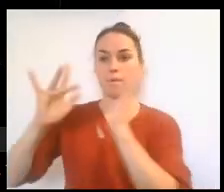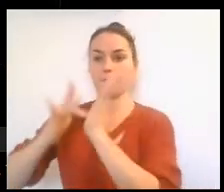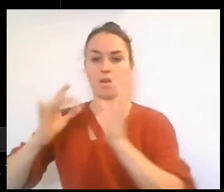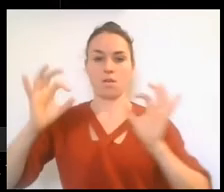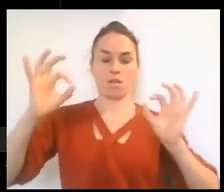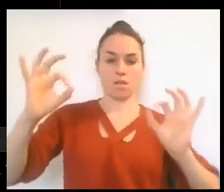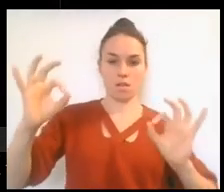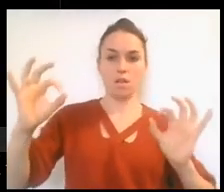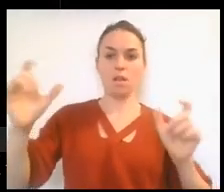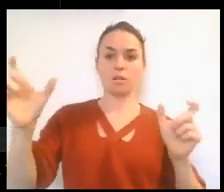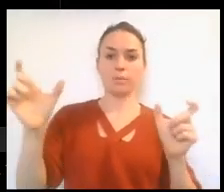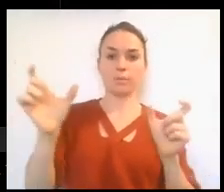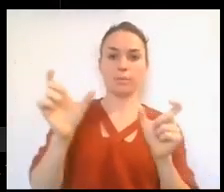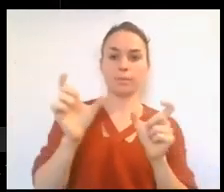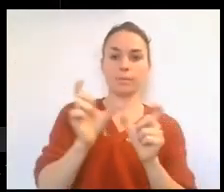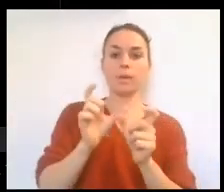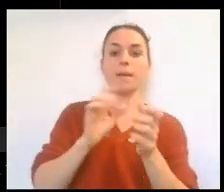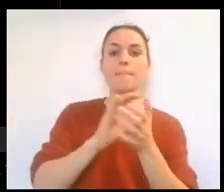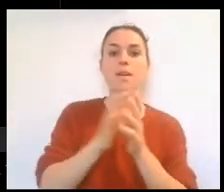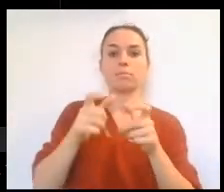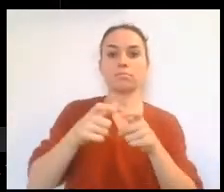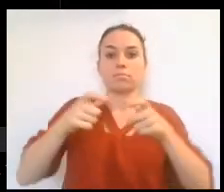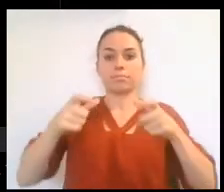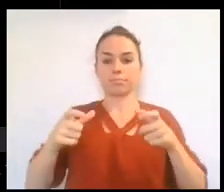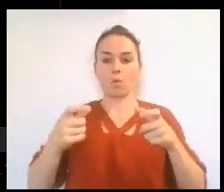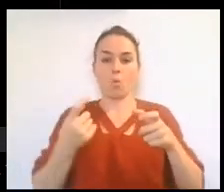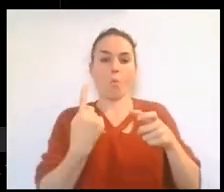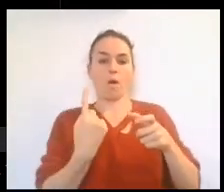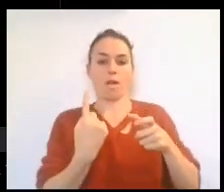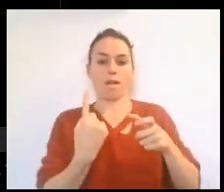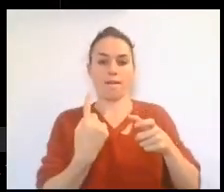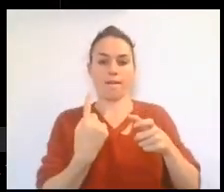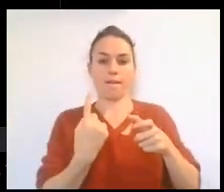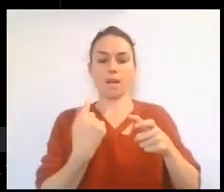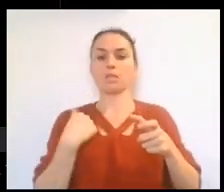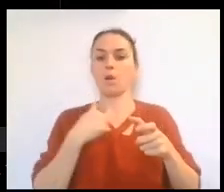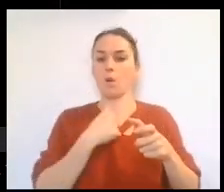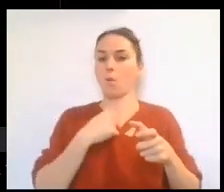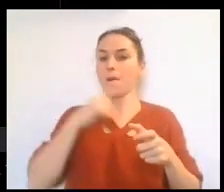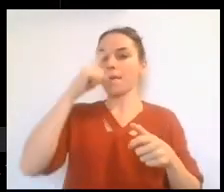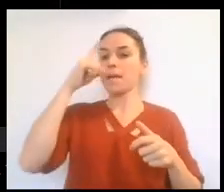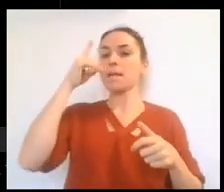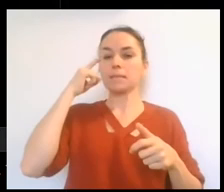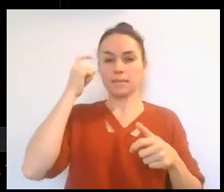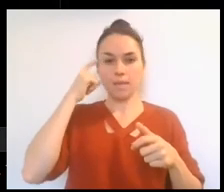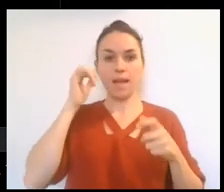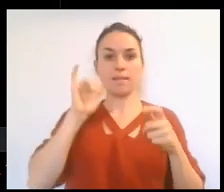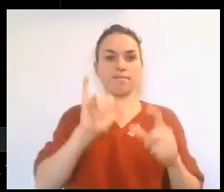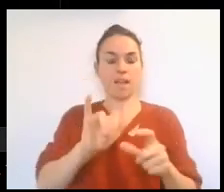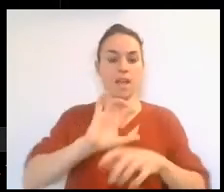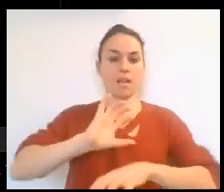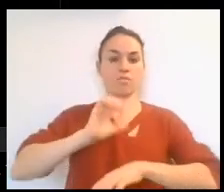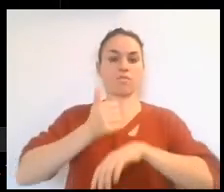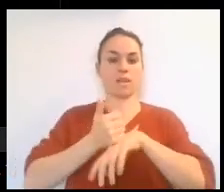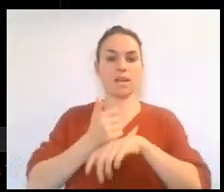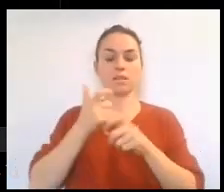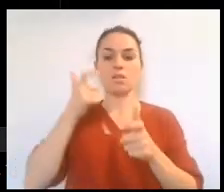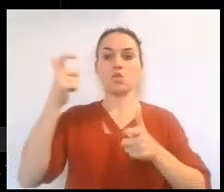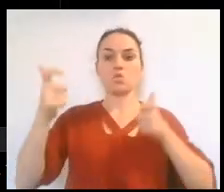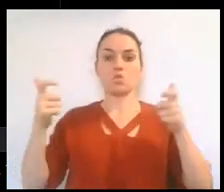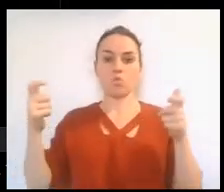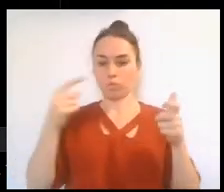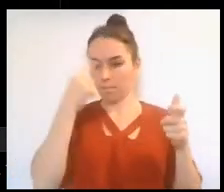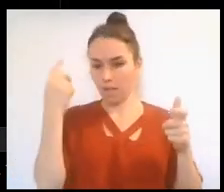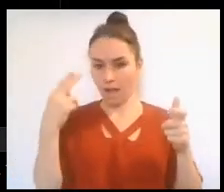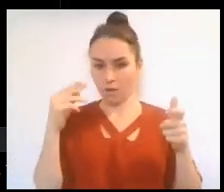with one that is more massive. And we believe this is how supermassive black holes have formed.